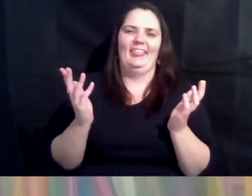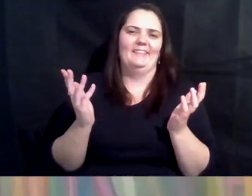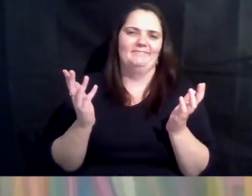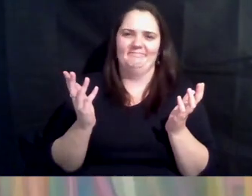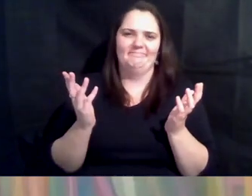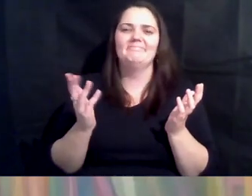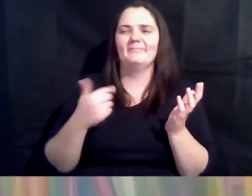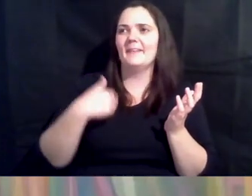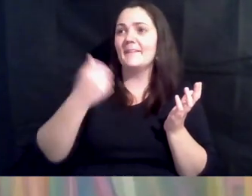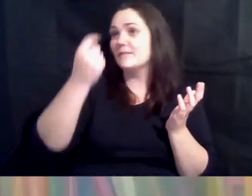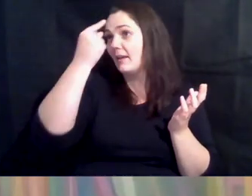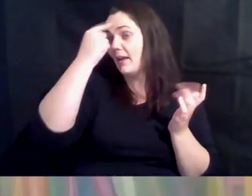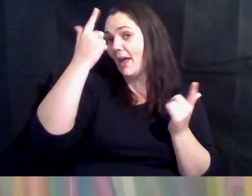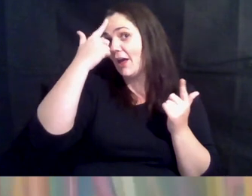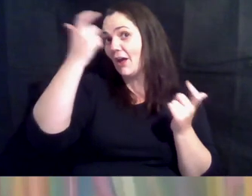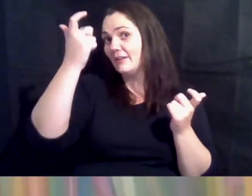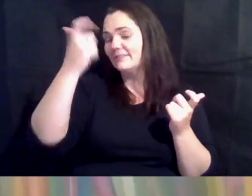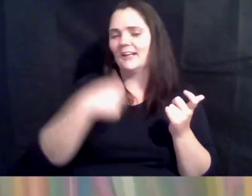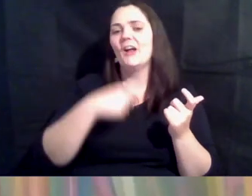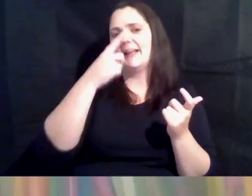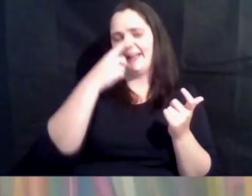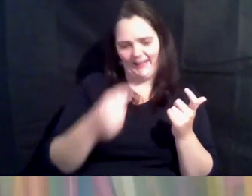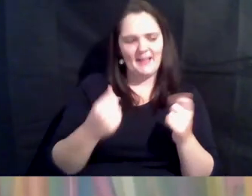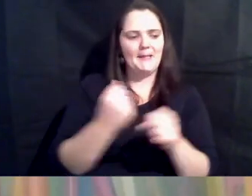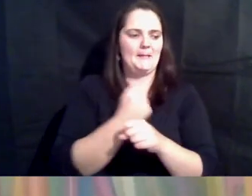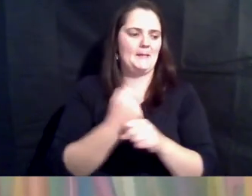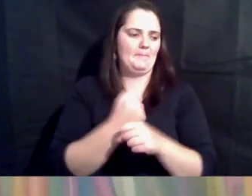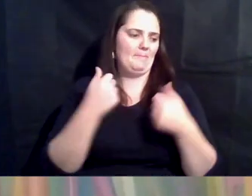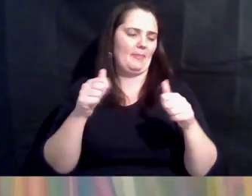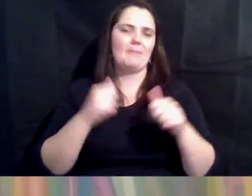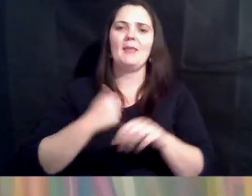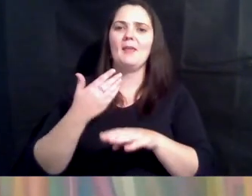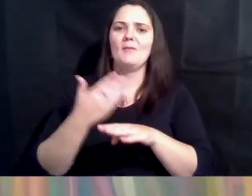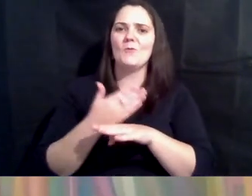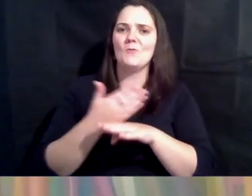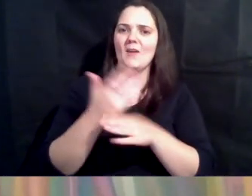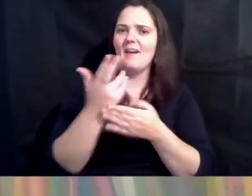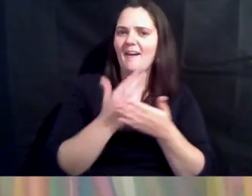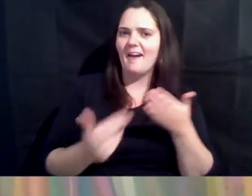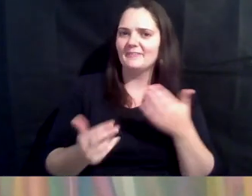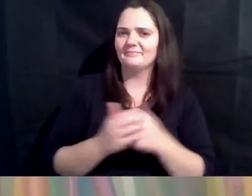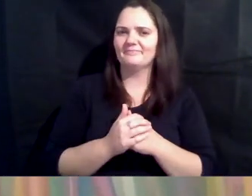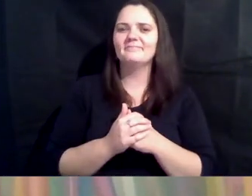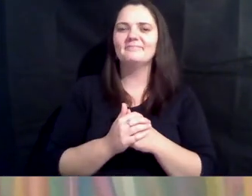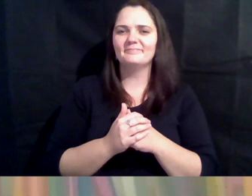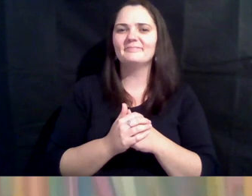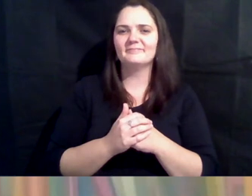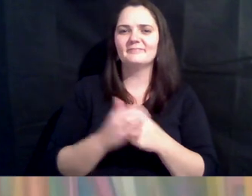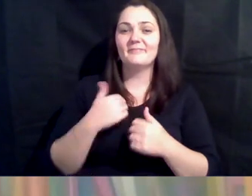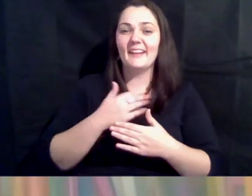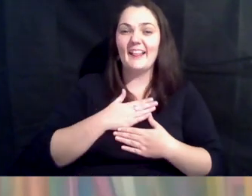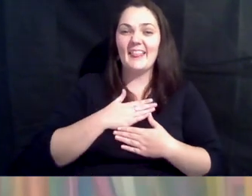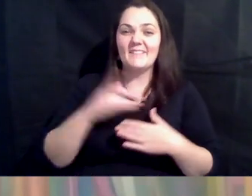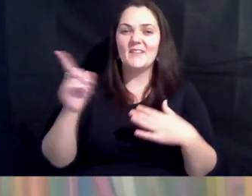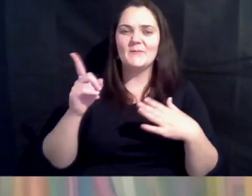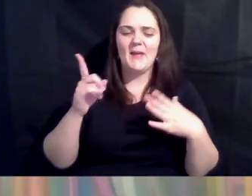my mind kind of exists within my art practice. So I'm also very keen on making